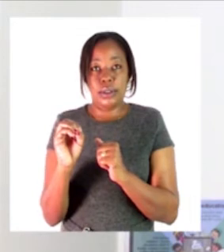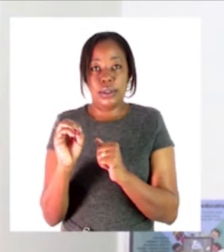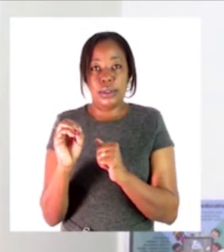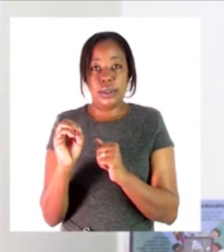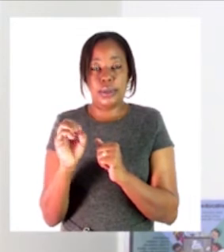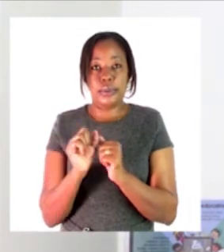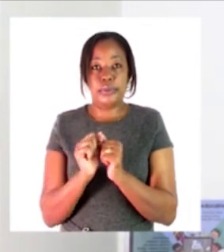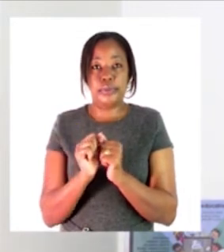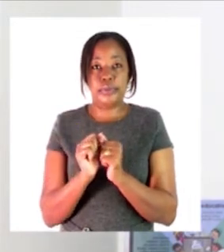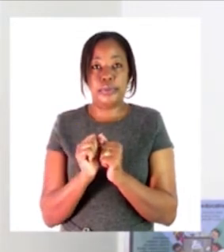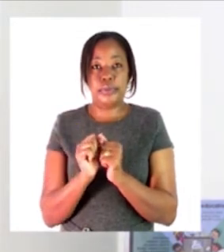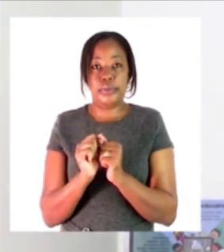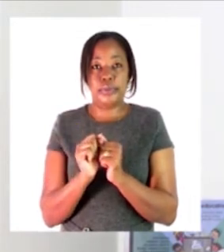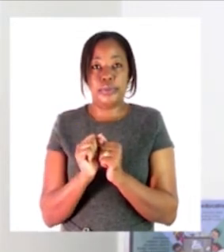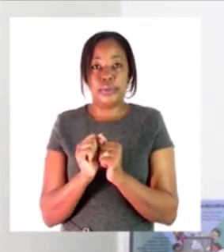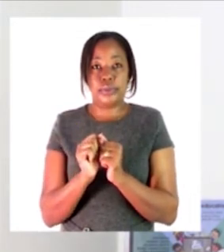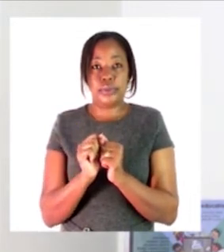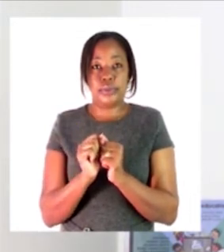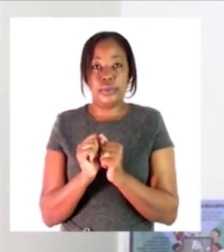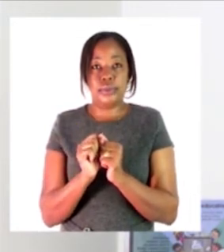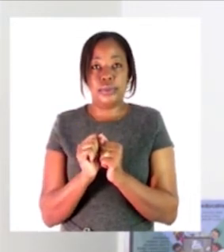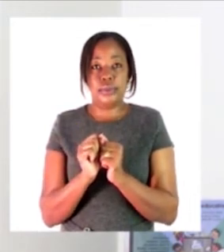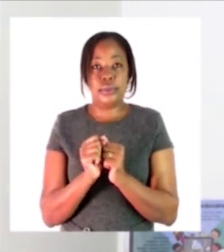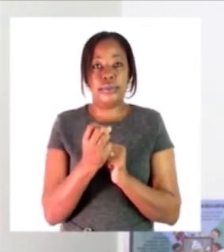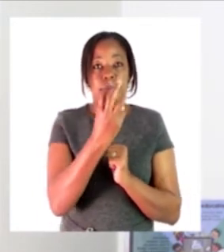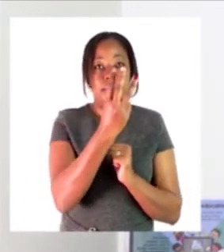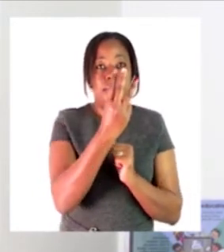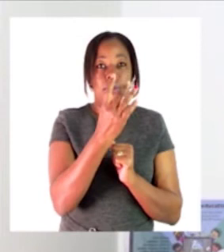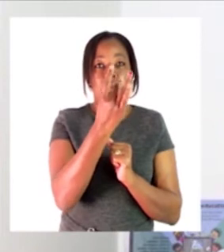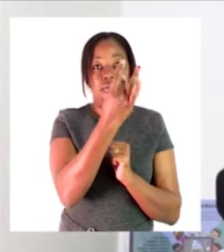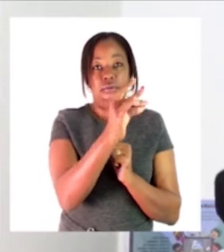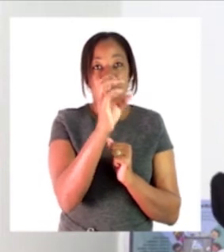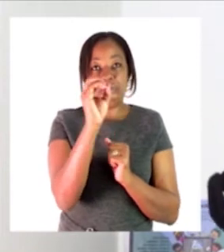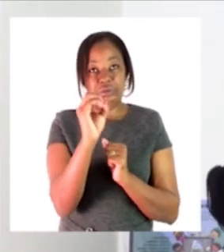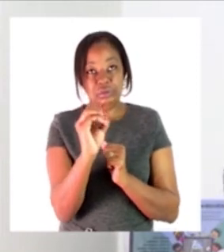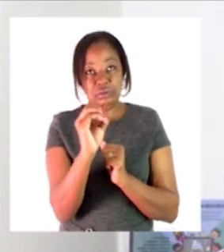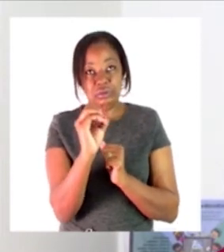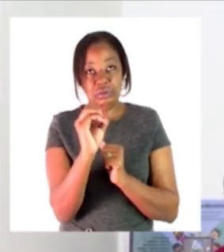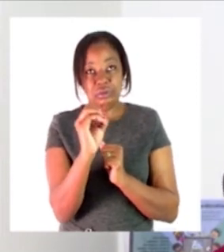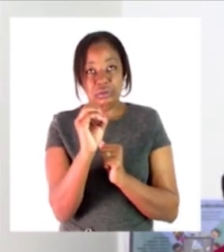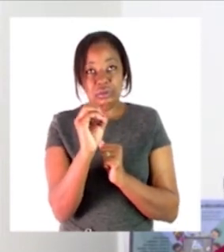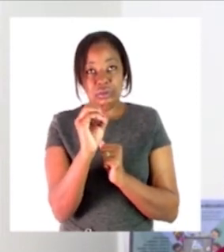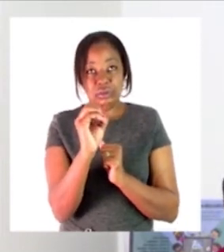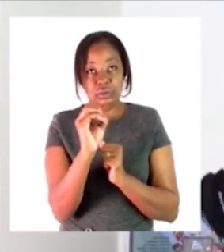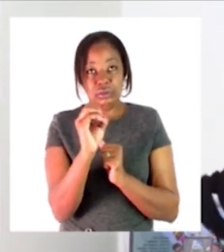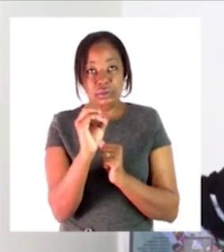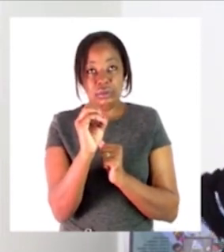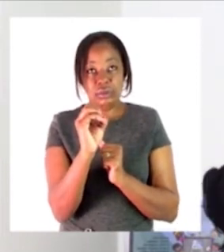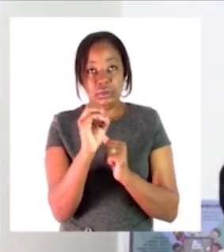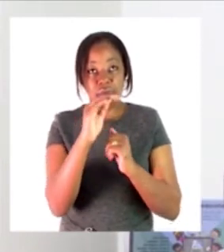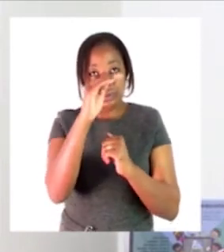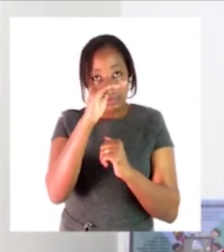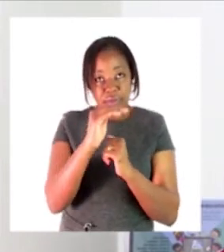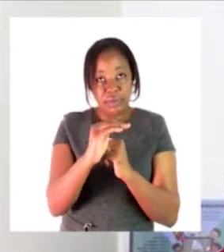color. So this one is a 80 on its own. Now what about the number under? I have